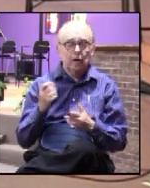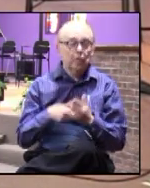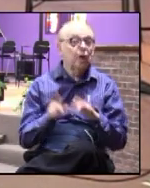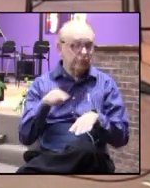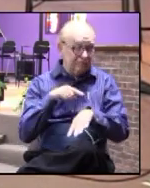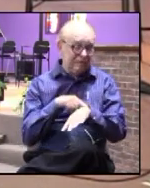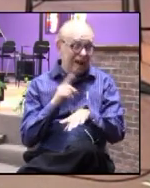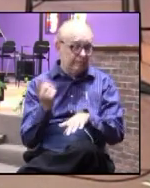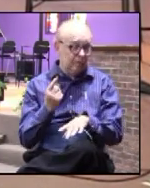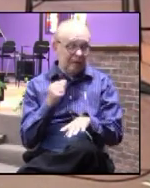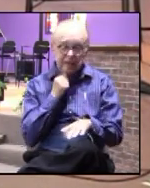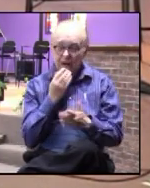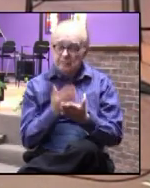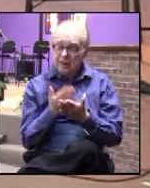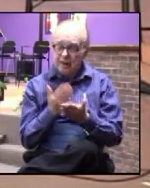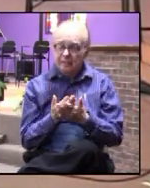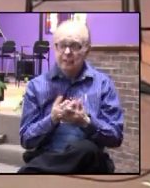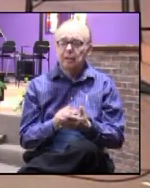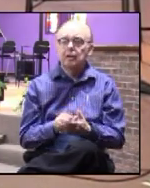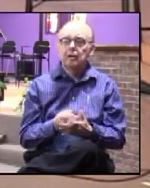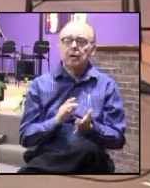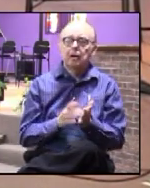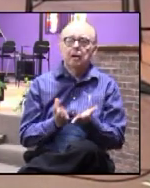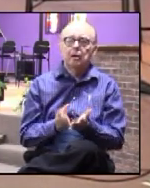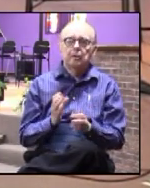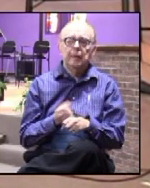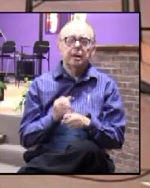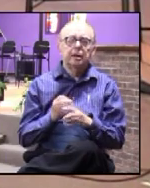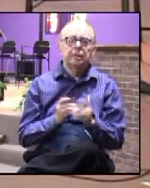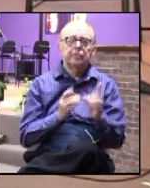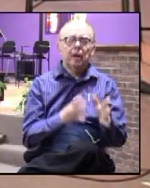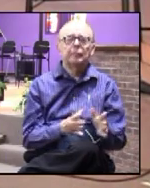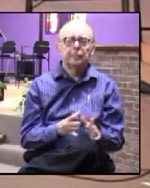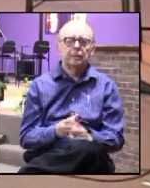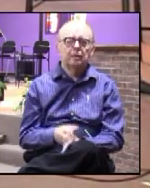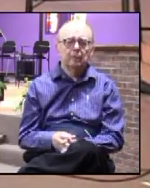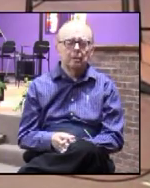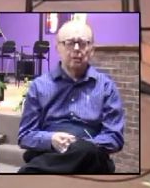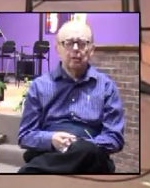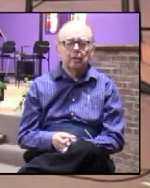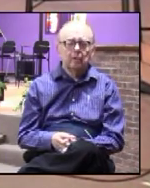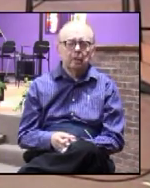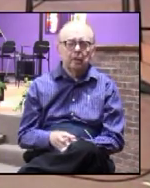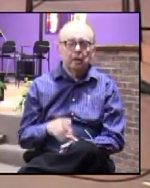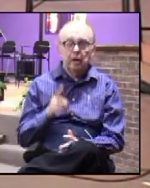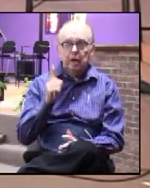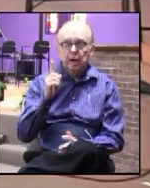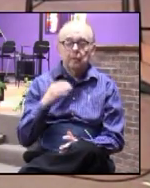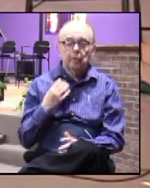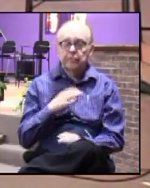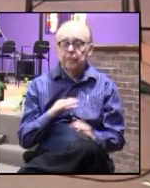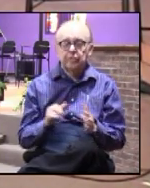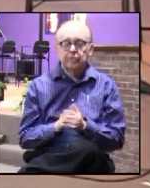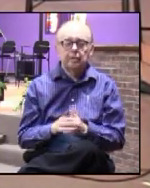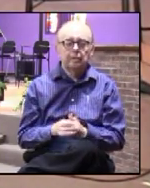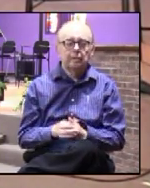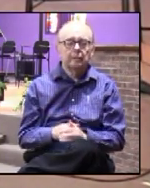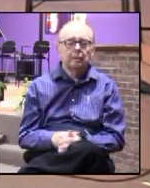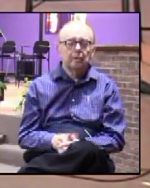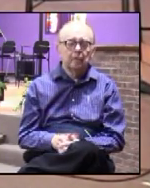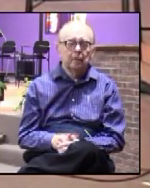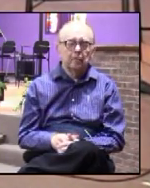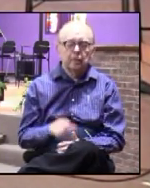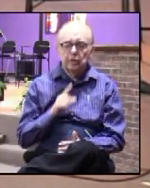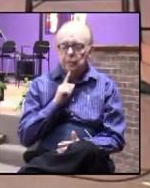time, because the Bible says to make disciples, and that's what he wants us to do, okay? So it's